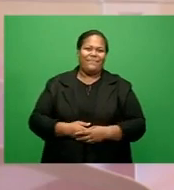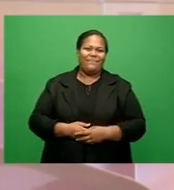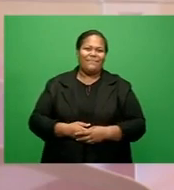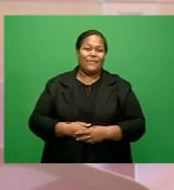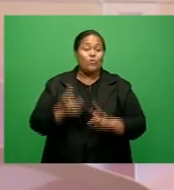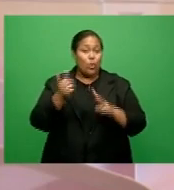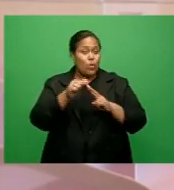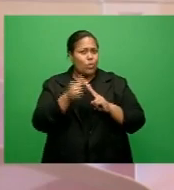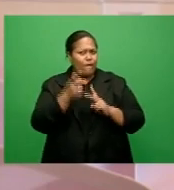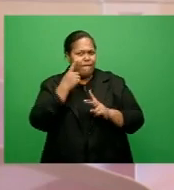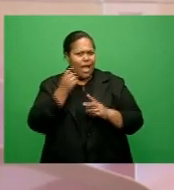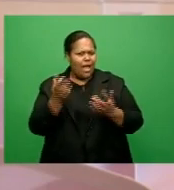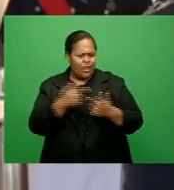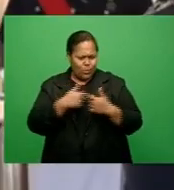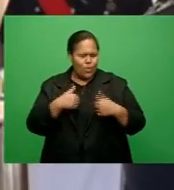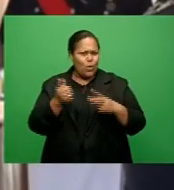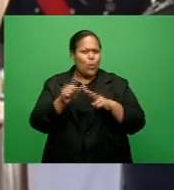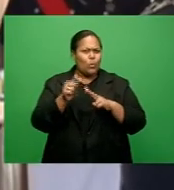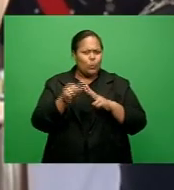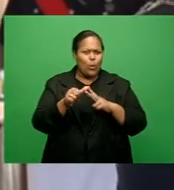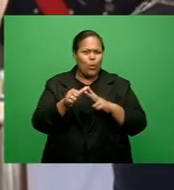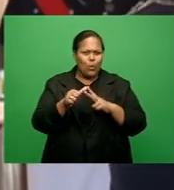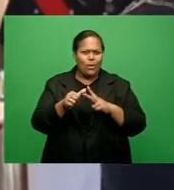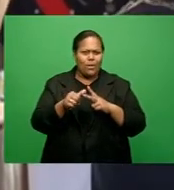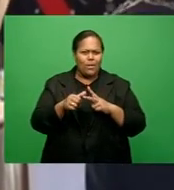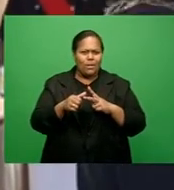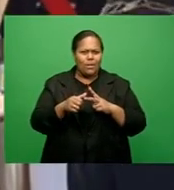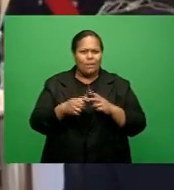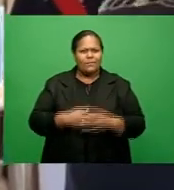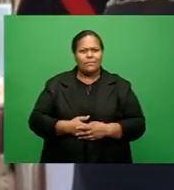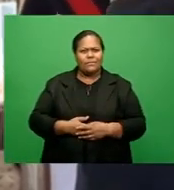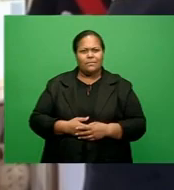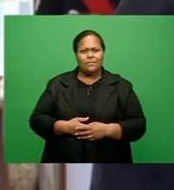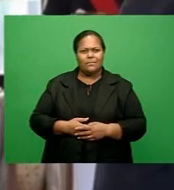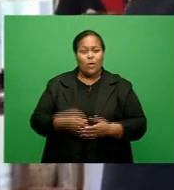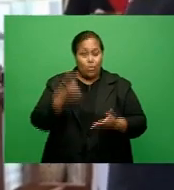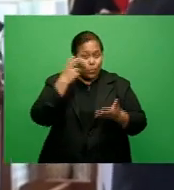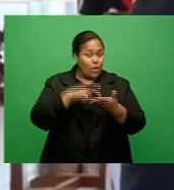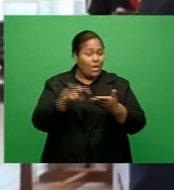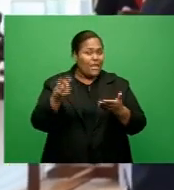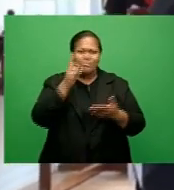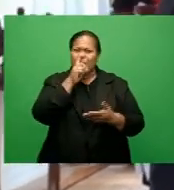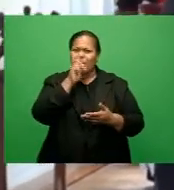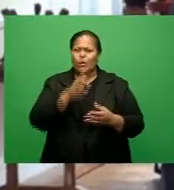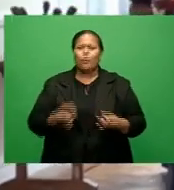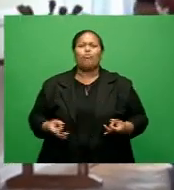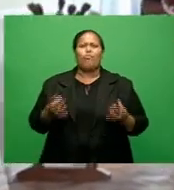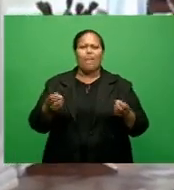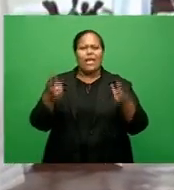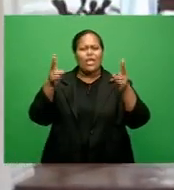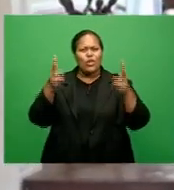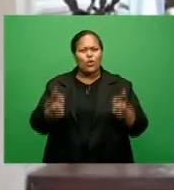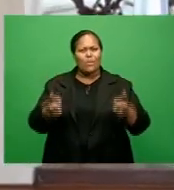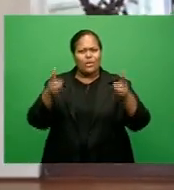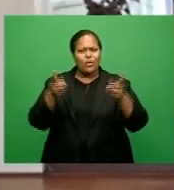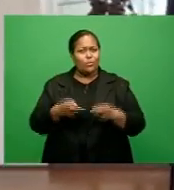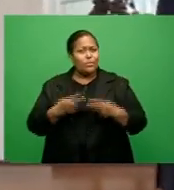you'll find that we are also recognizing the people who have prepared human resource in